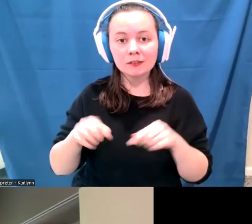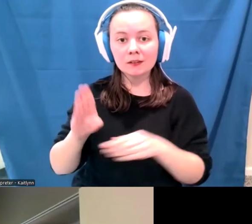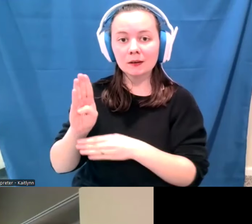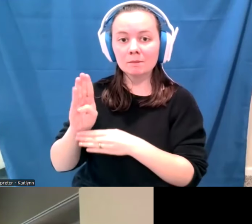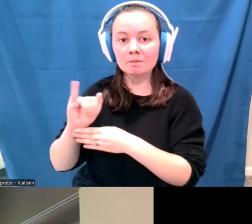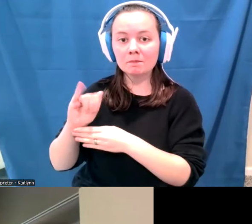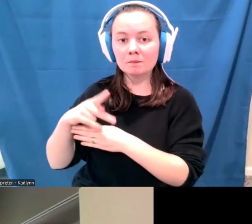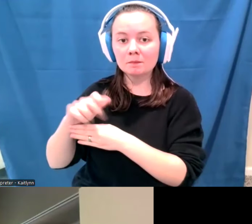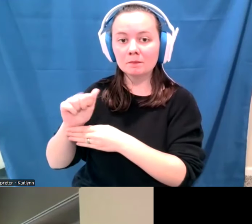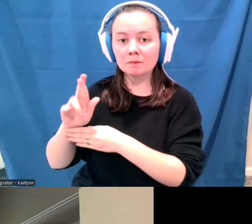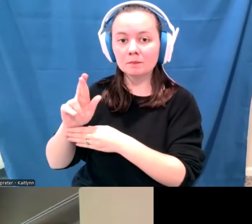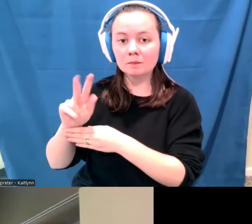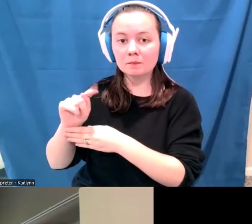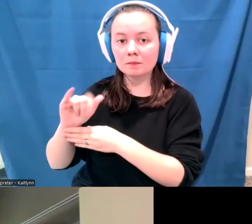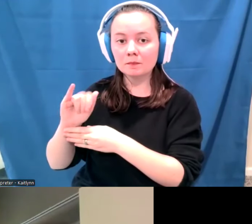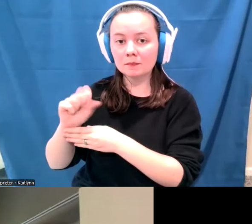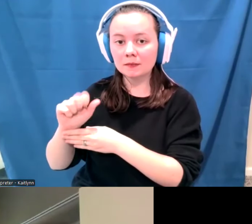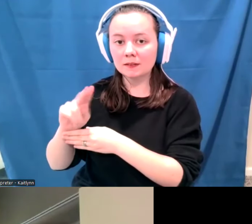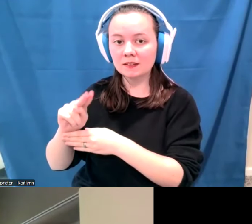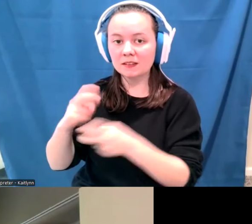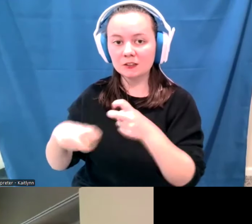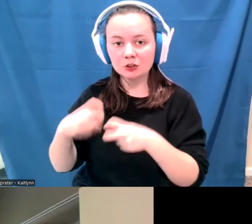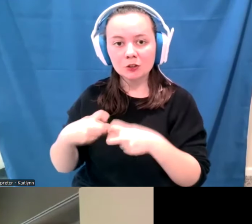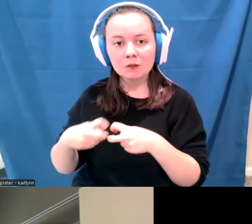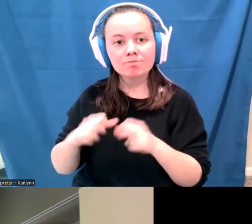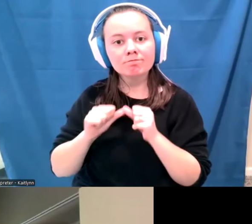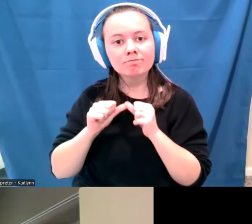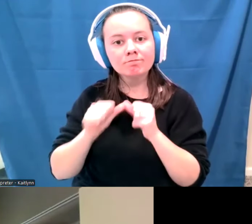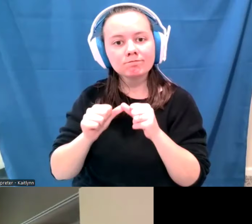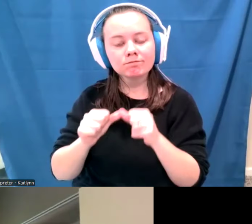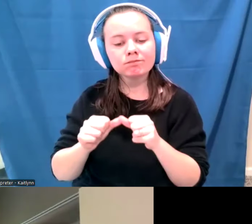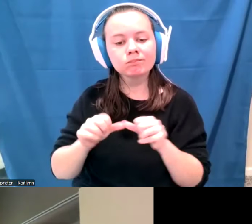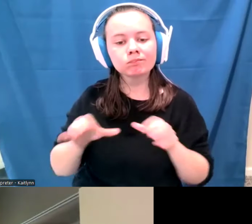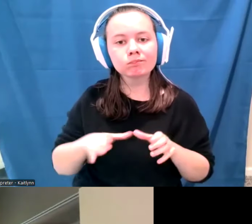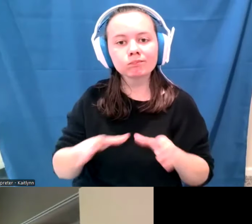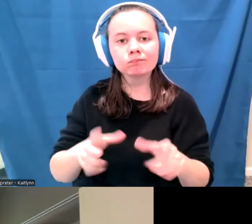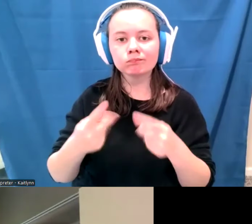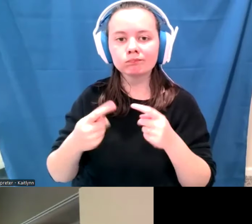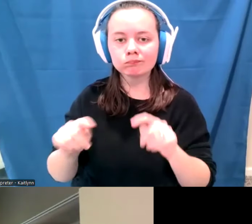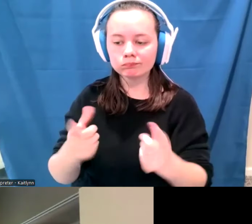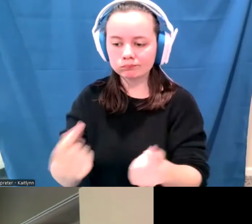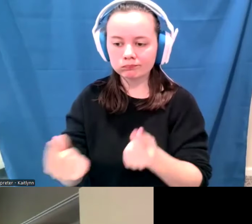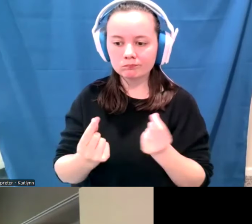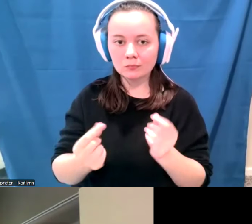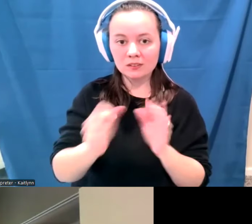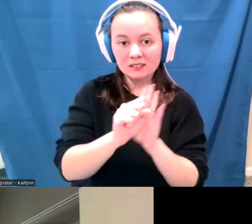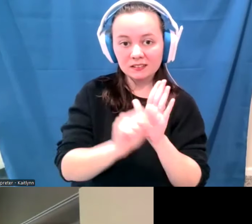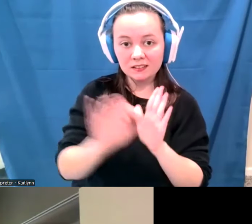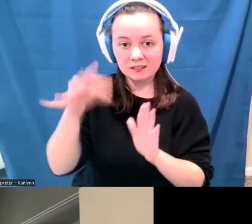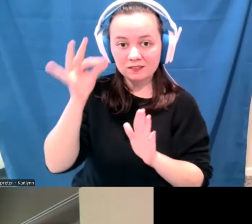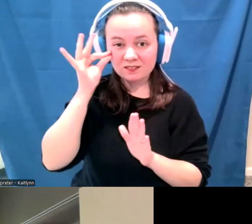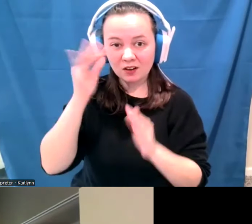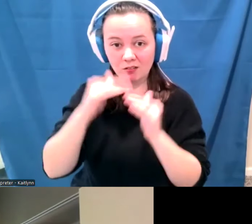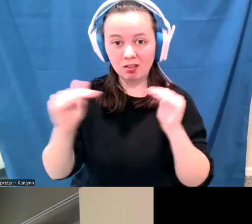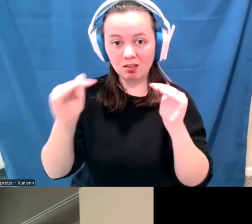issue. And the ongoing interest and efforts that we're seeing at the federal and state levels suggest that